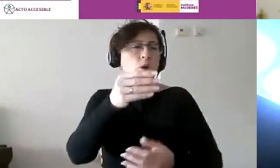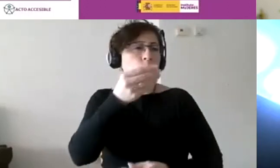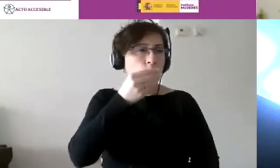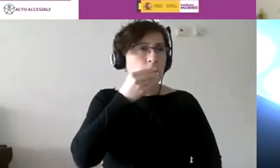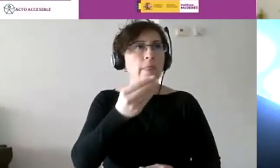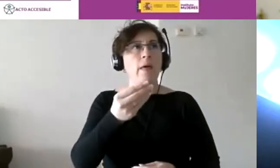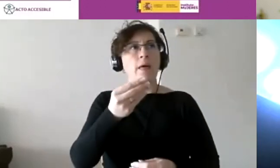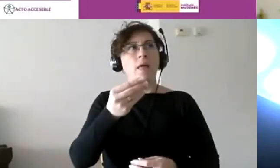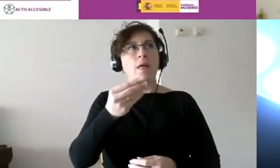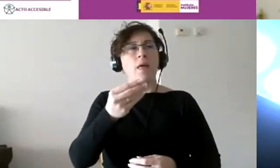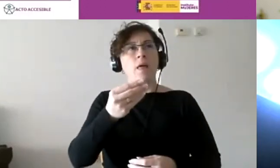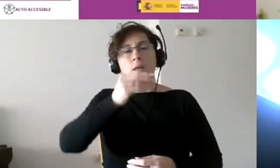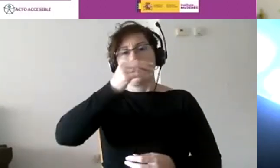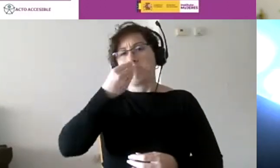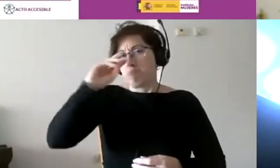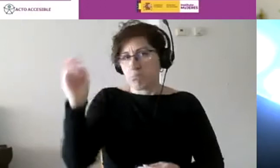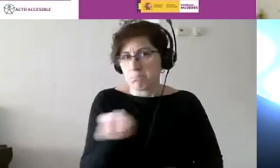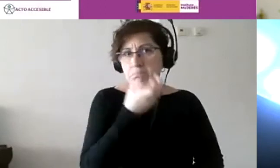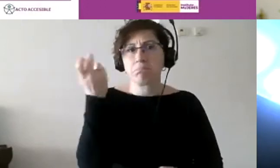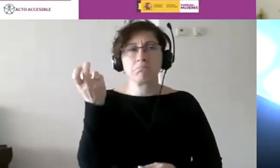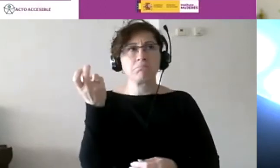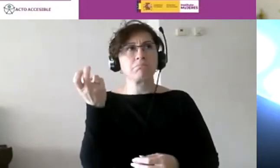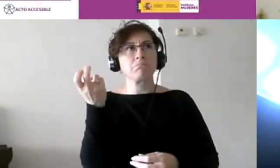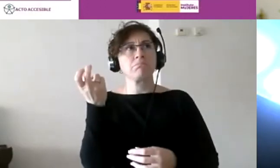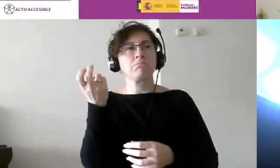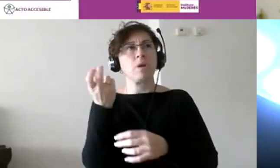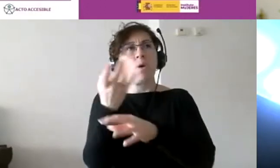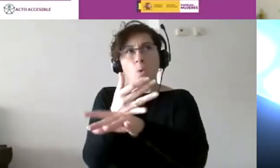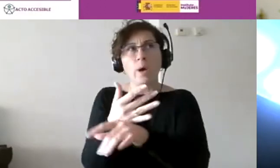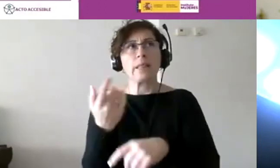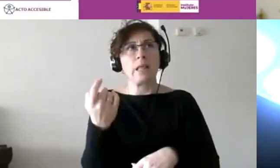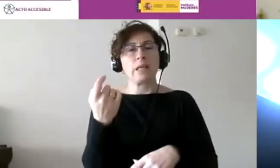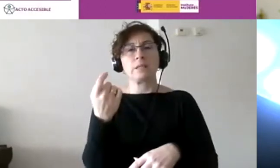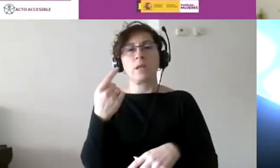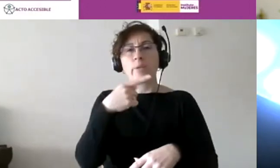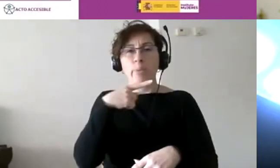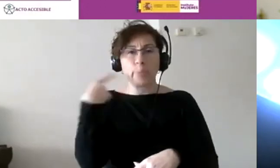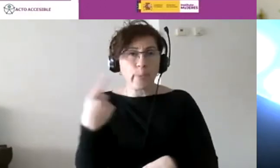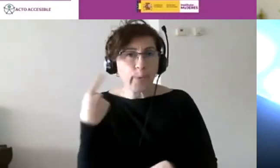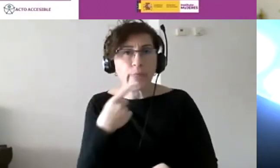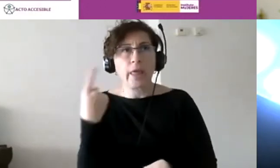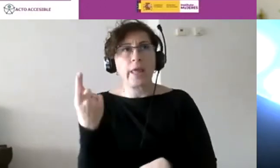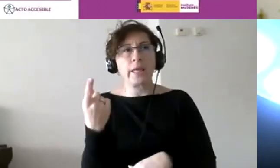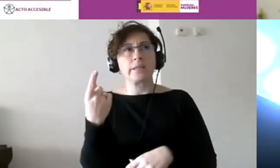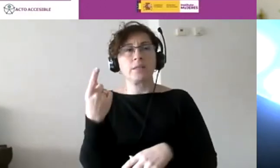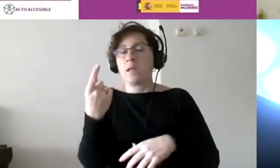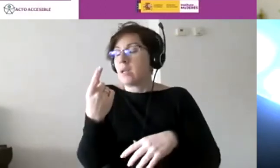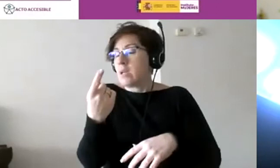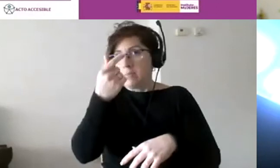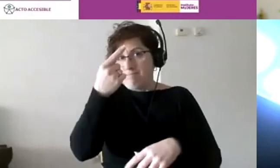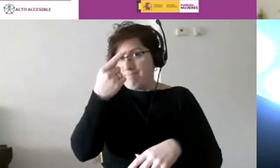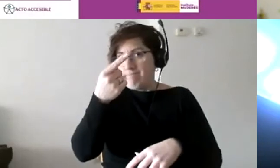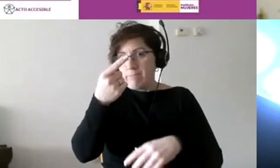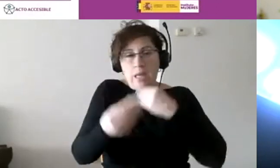different sweet things for kids. And they do their best and even more. I could never support